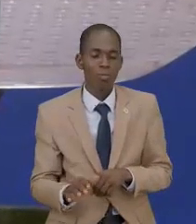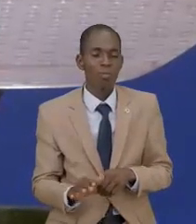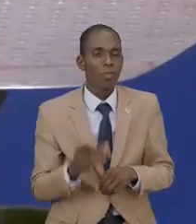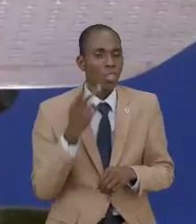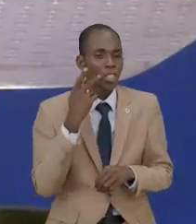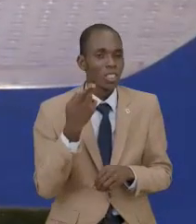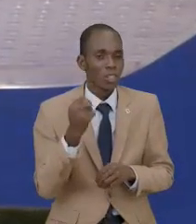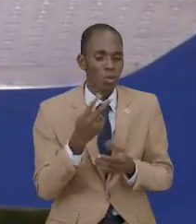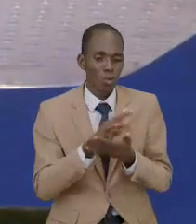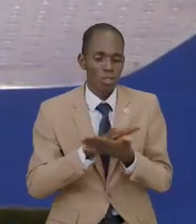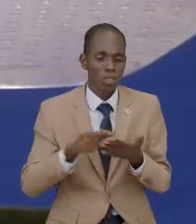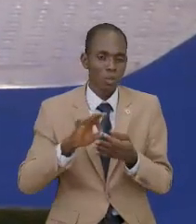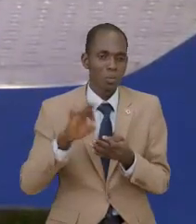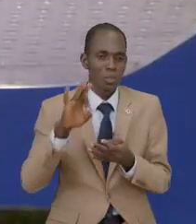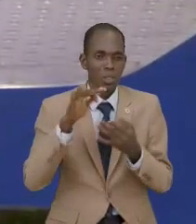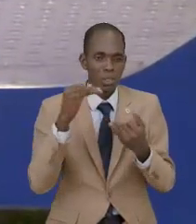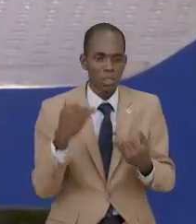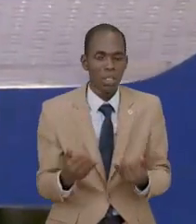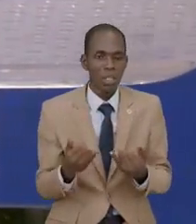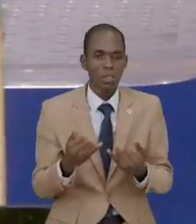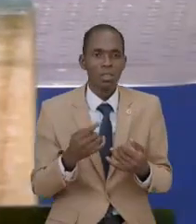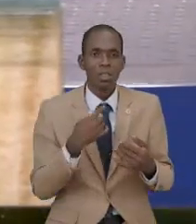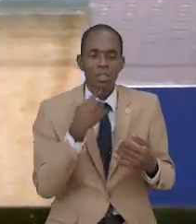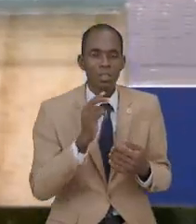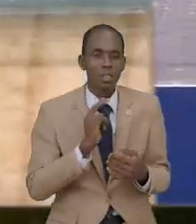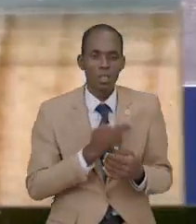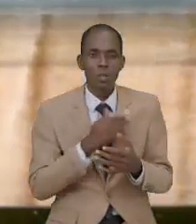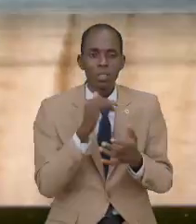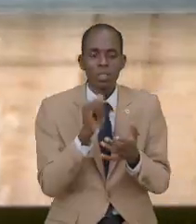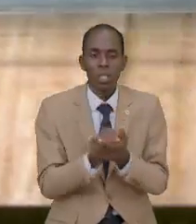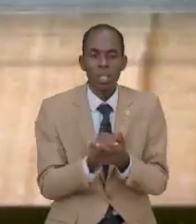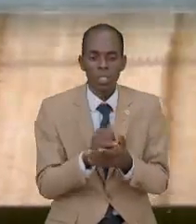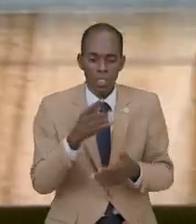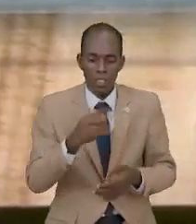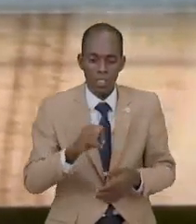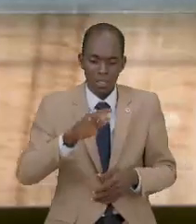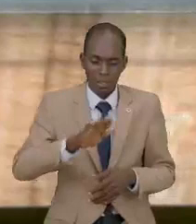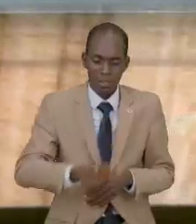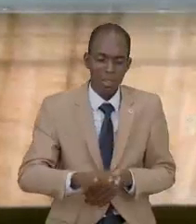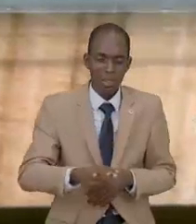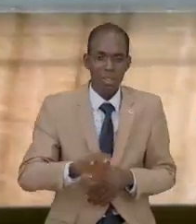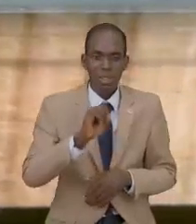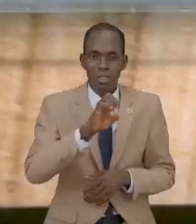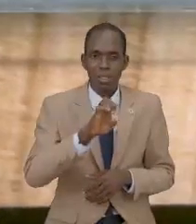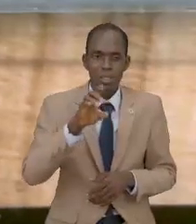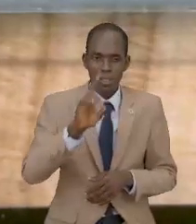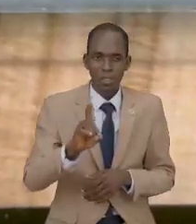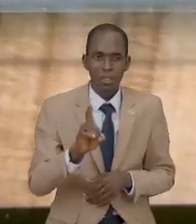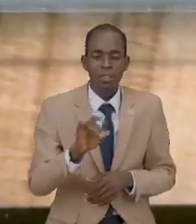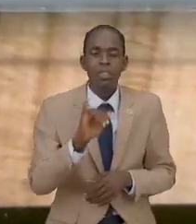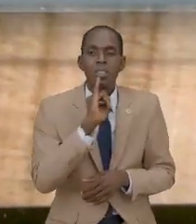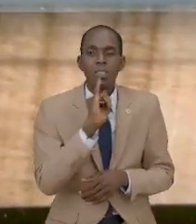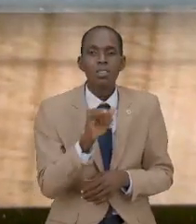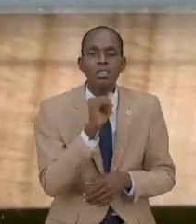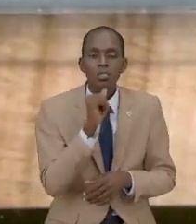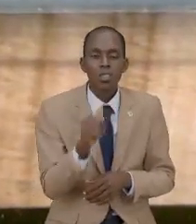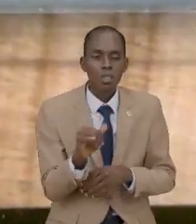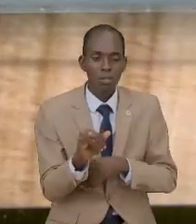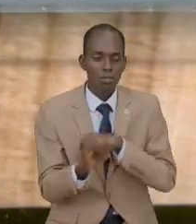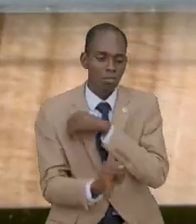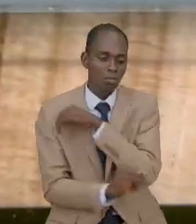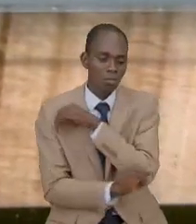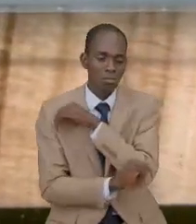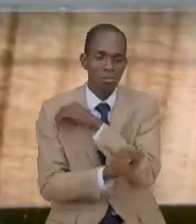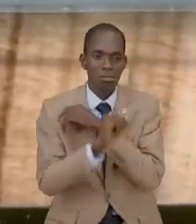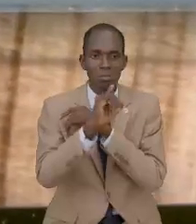the Apostle, tells us that seed is not Isaac, it's not Jacob,